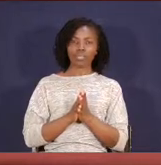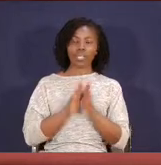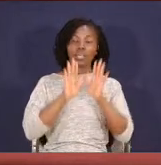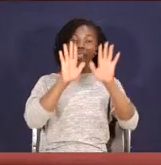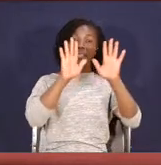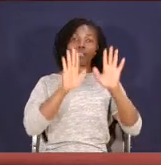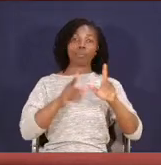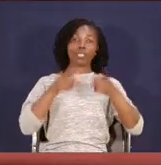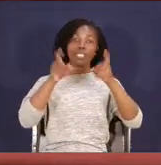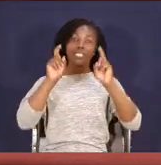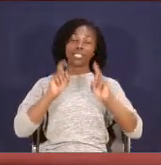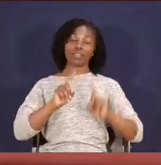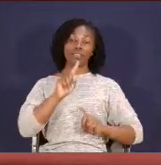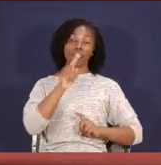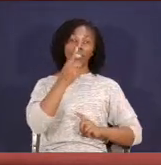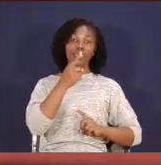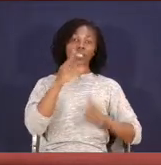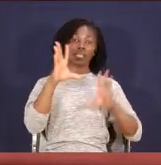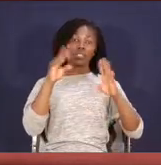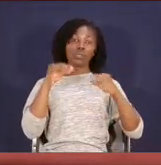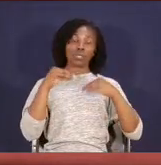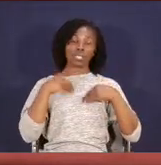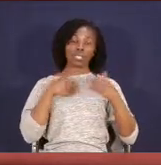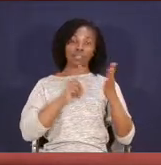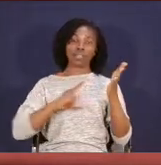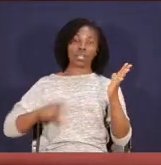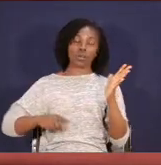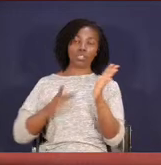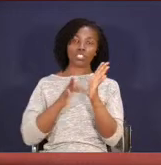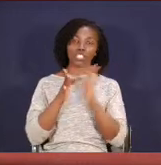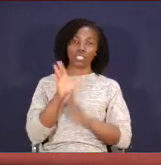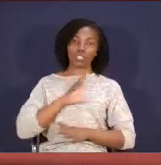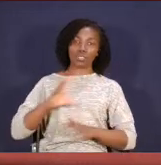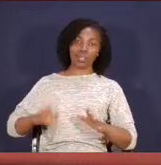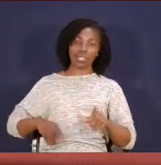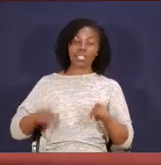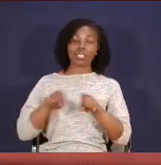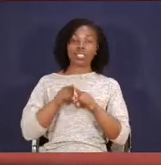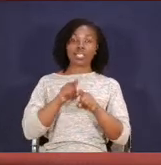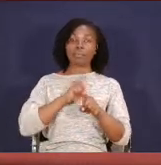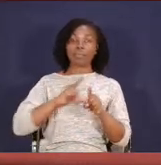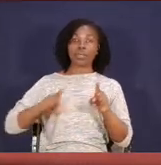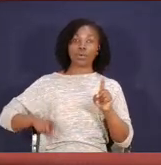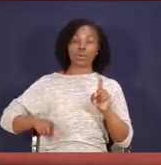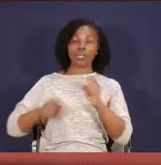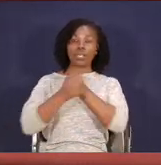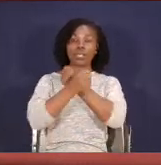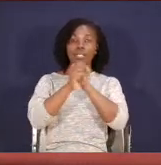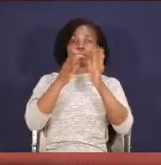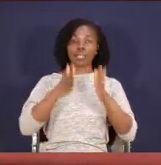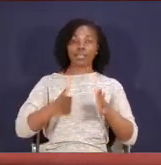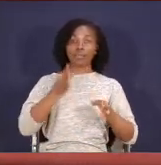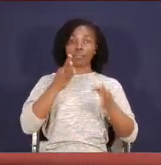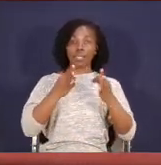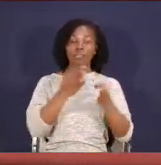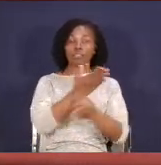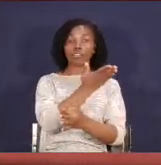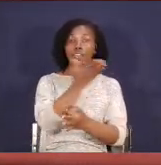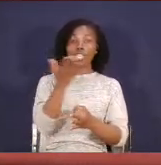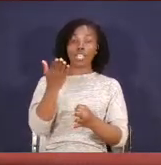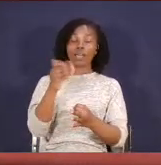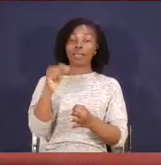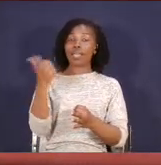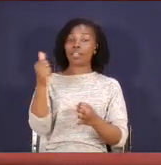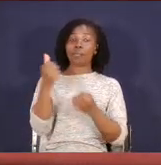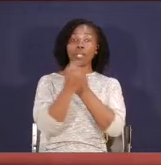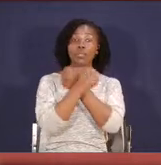to receive Jesus as Lord and Savior. And if you're here, you've never received Jesus as Lord and Savior, God is gracious, God is good, he